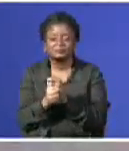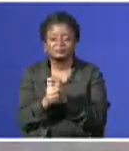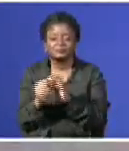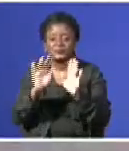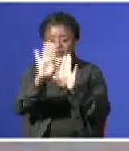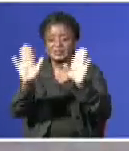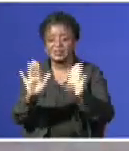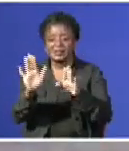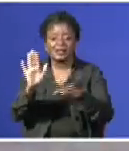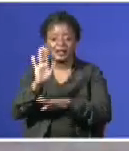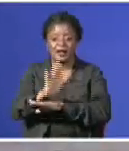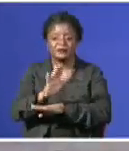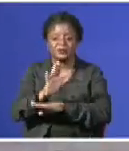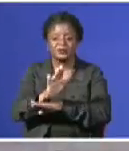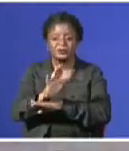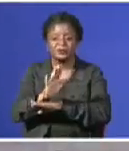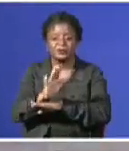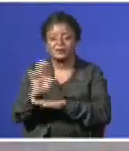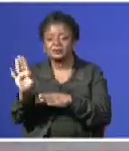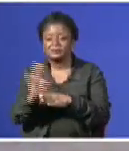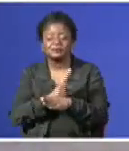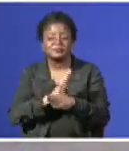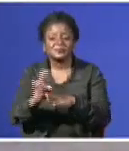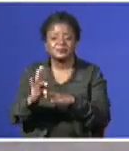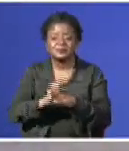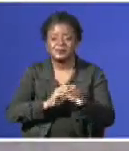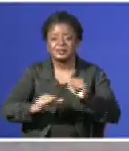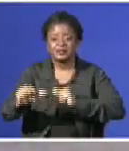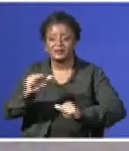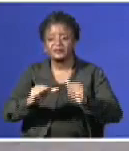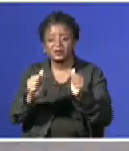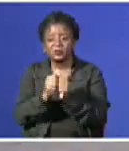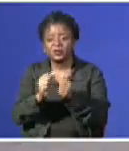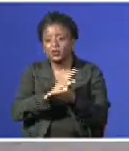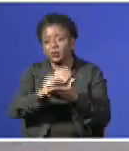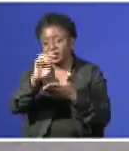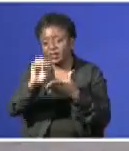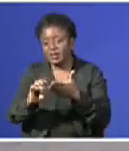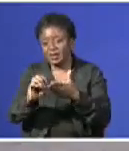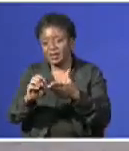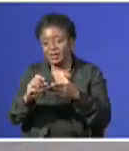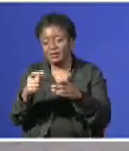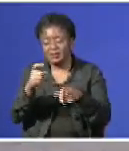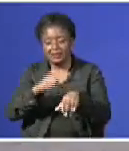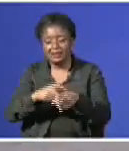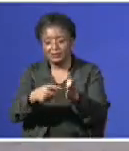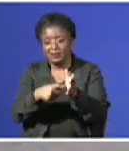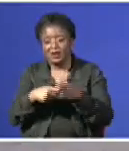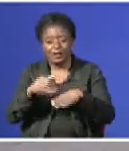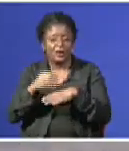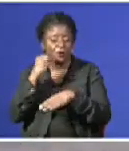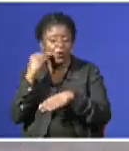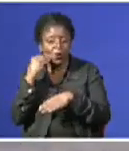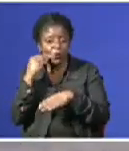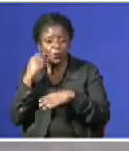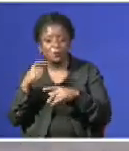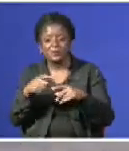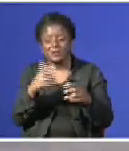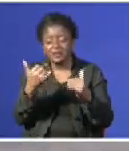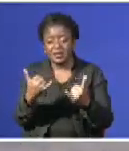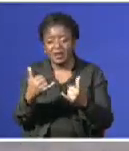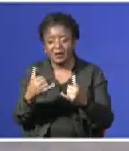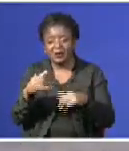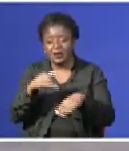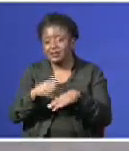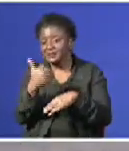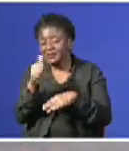Well, Sunday afternoon, a buzz with activity today, with weekend curfew hours now extended until 10. Residents in New Providence got out